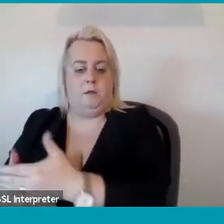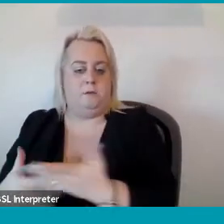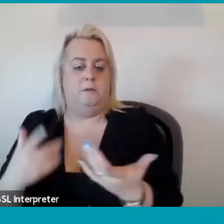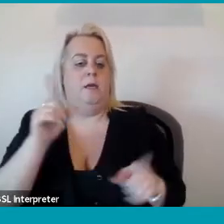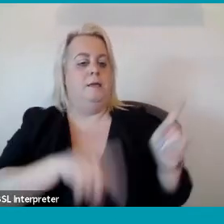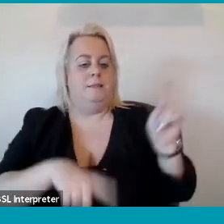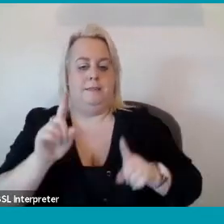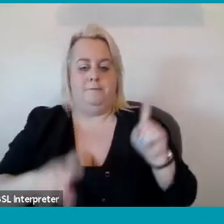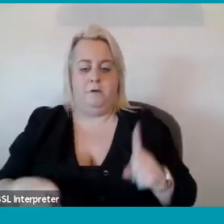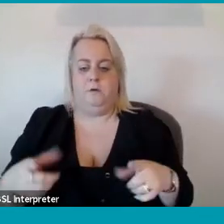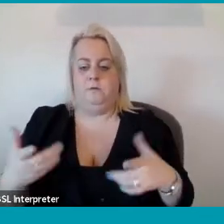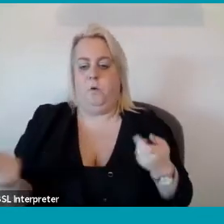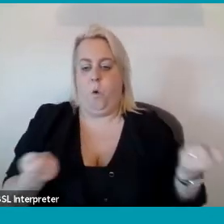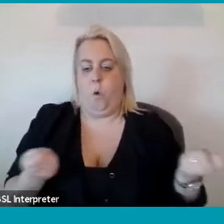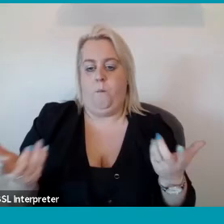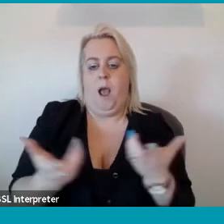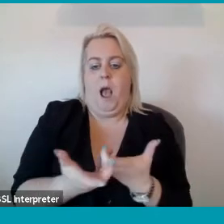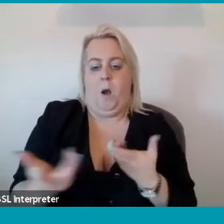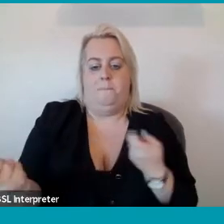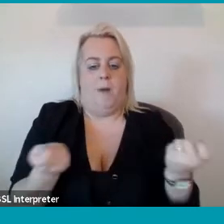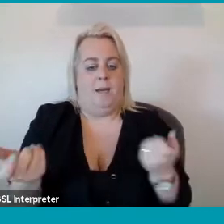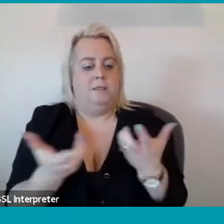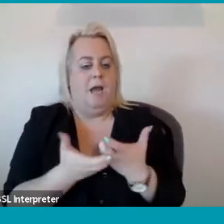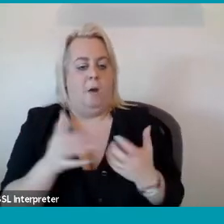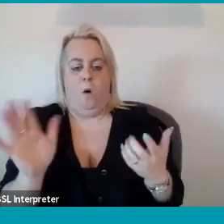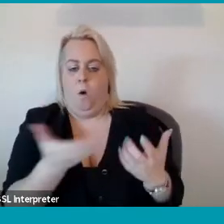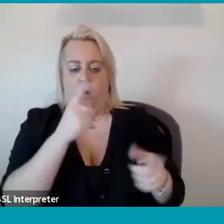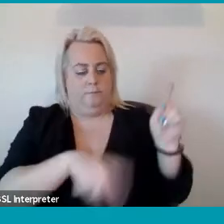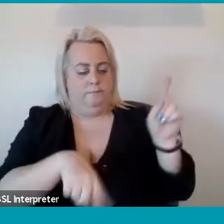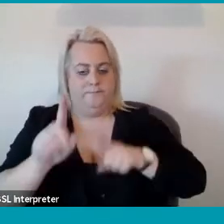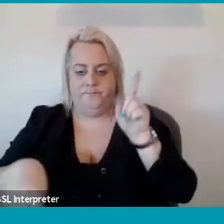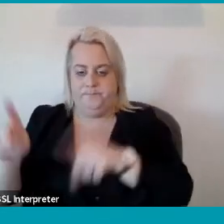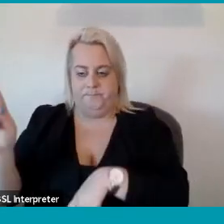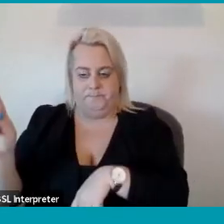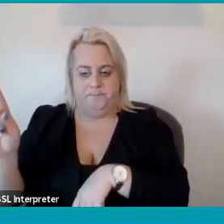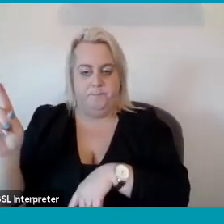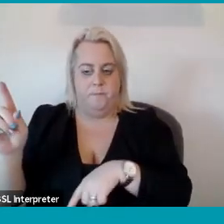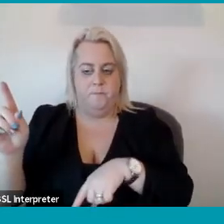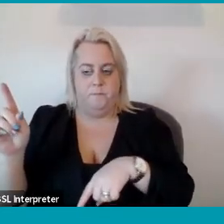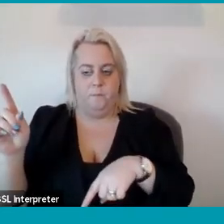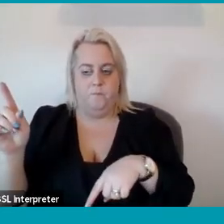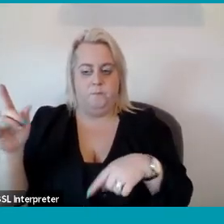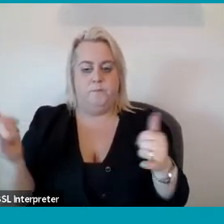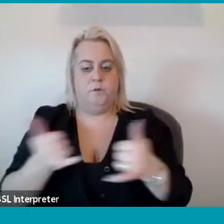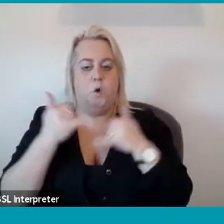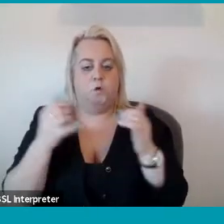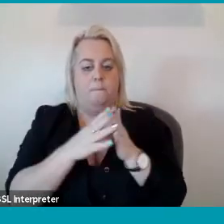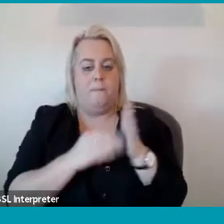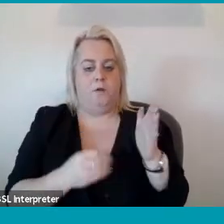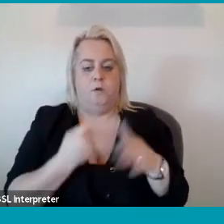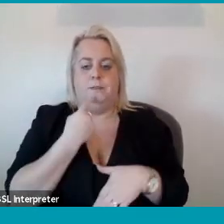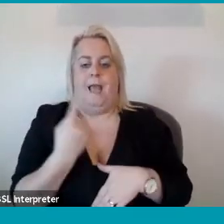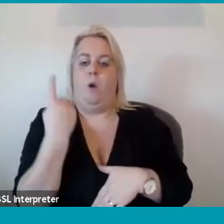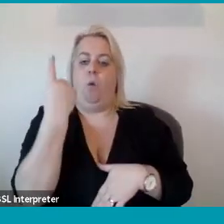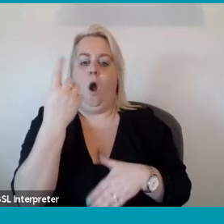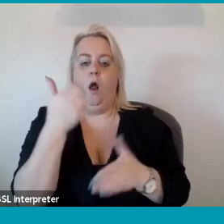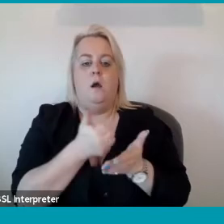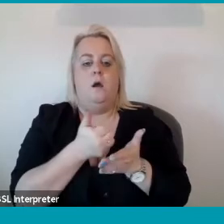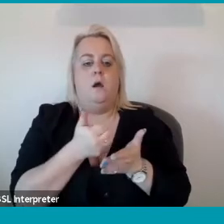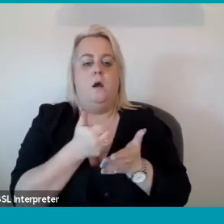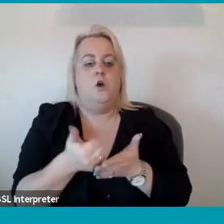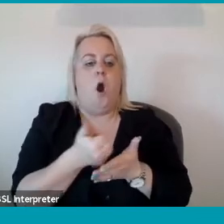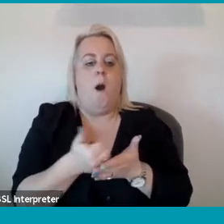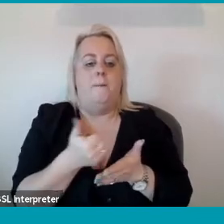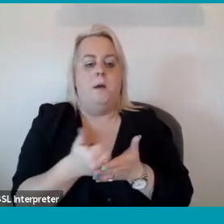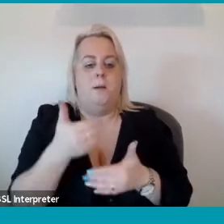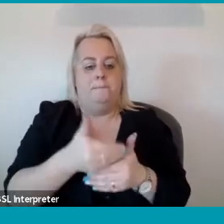of managing. But the one thing that all disabled people, by the social model definition, have in common is that we face barriers that other